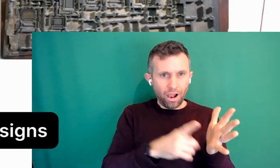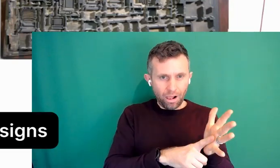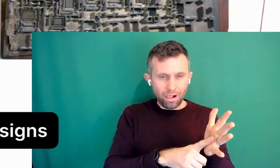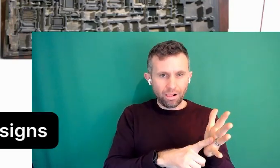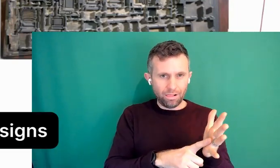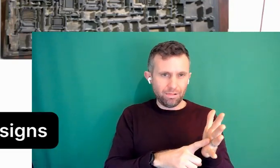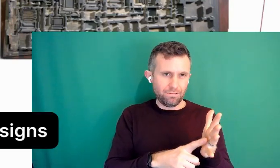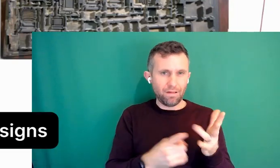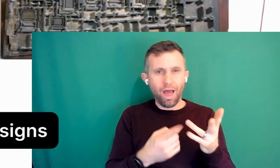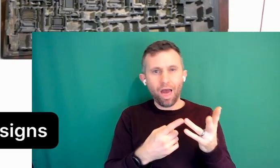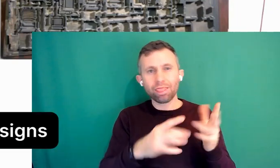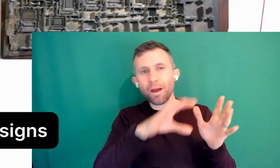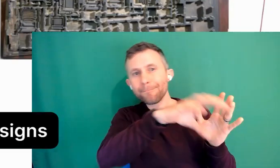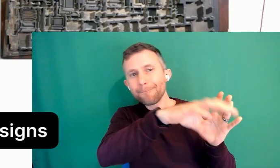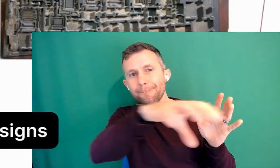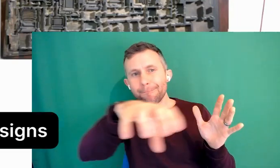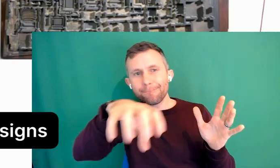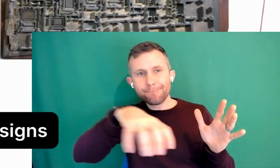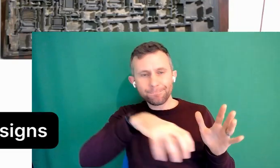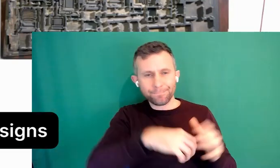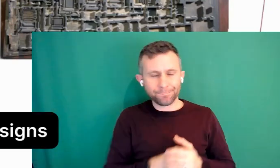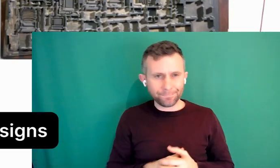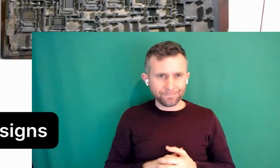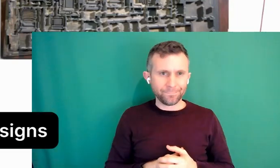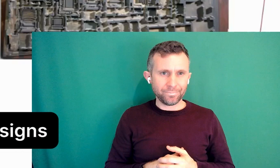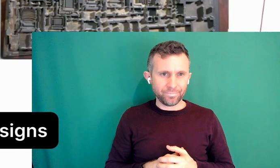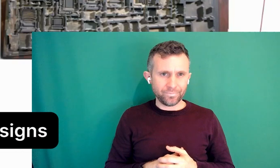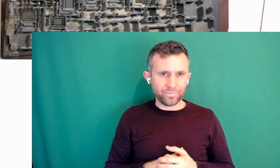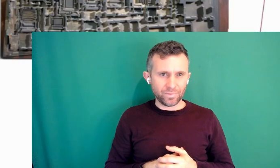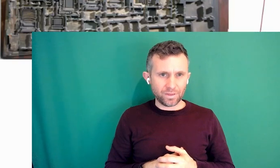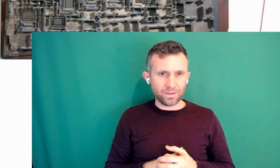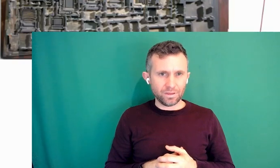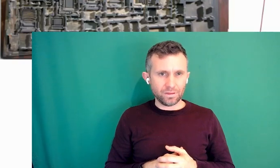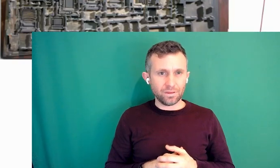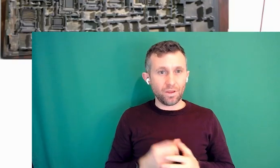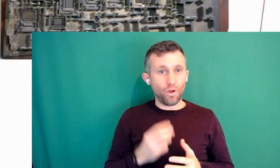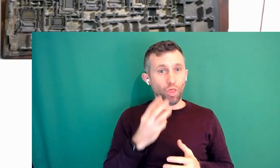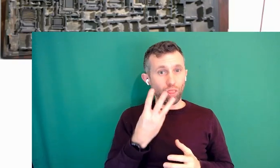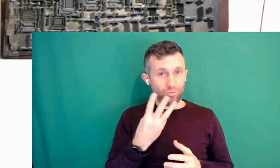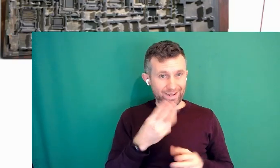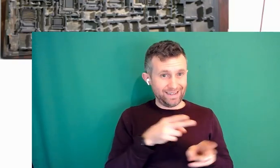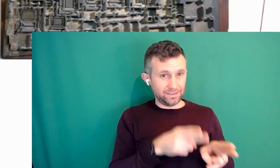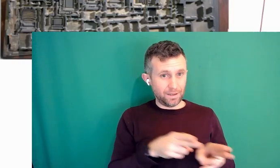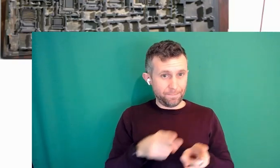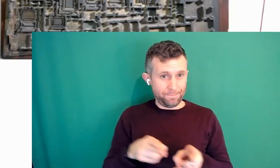Finally, the wooden models show you Soane's own designs.